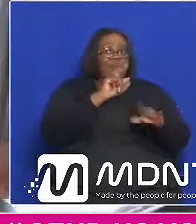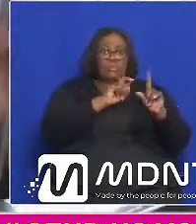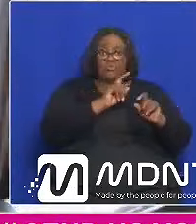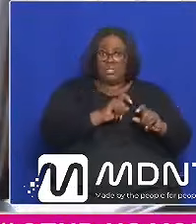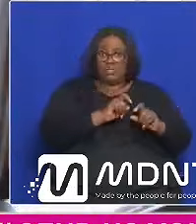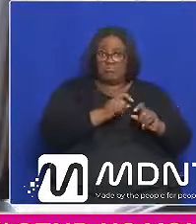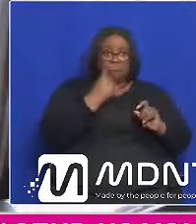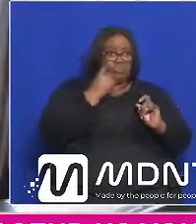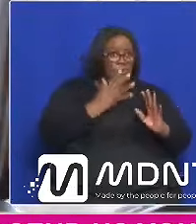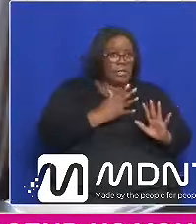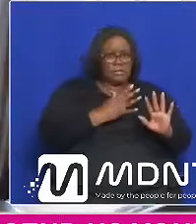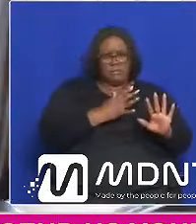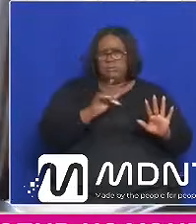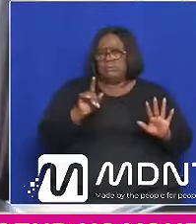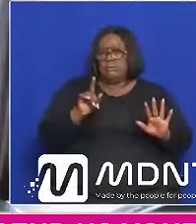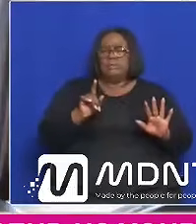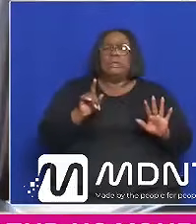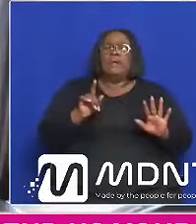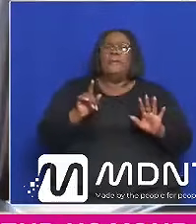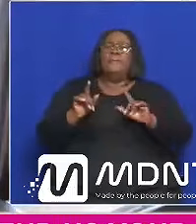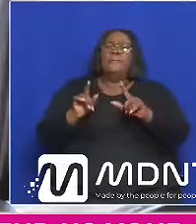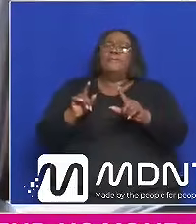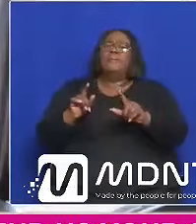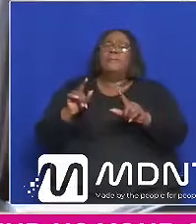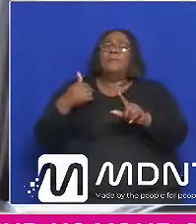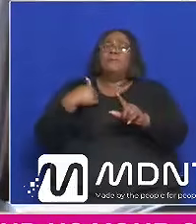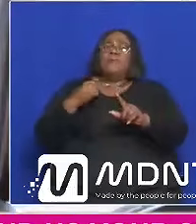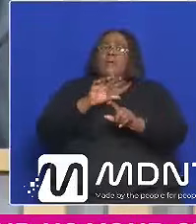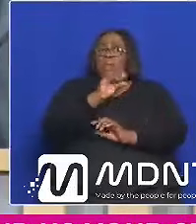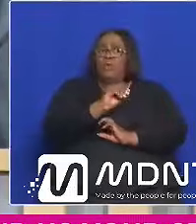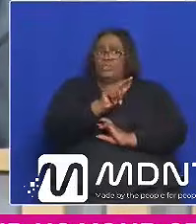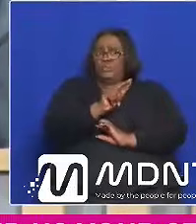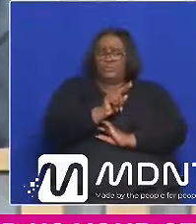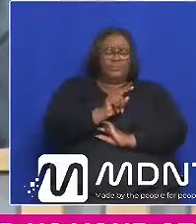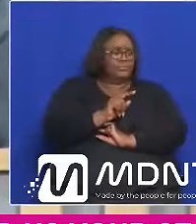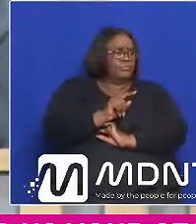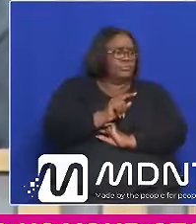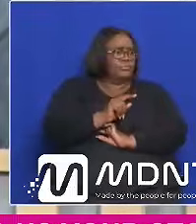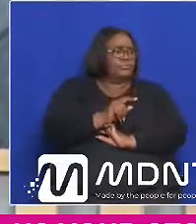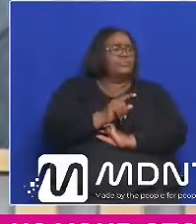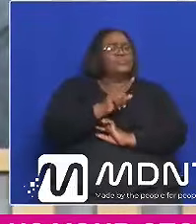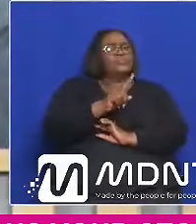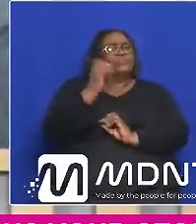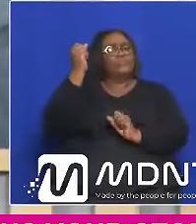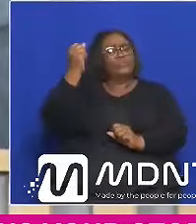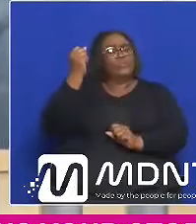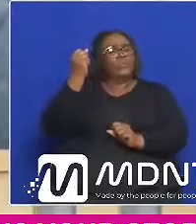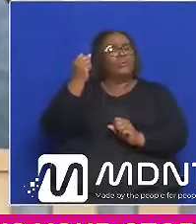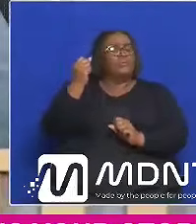Can I just put this to you, the appearances? You testified